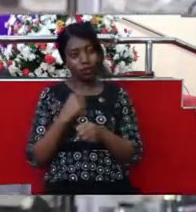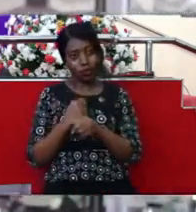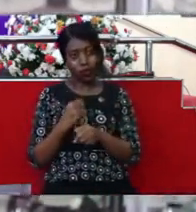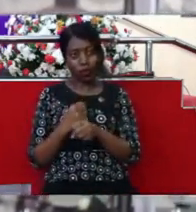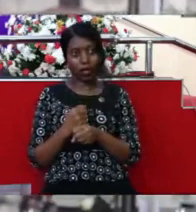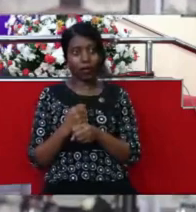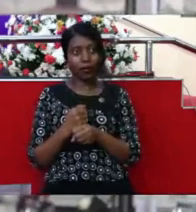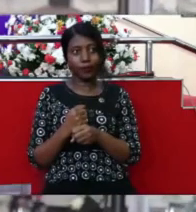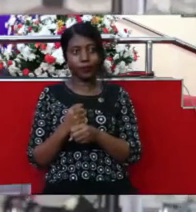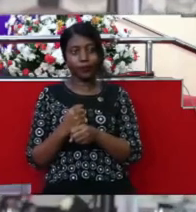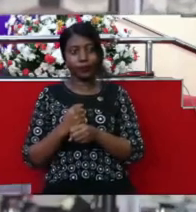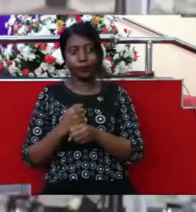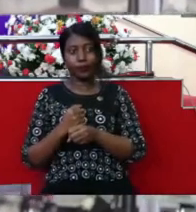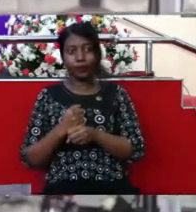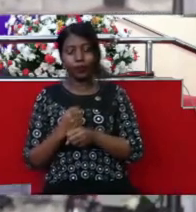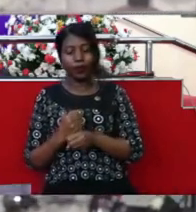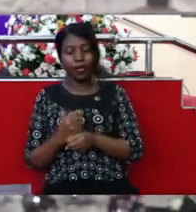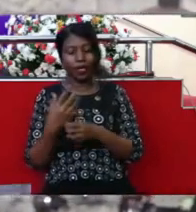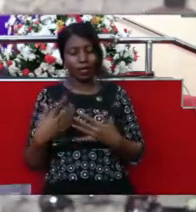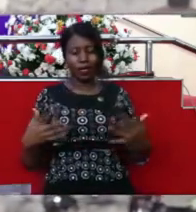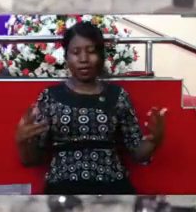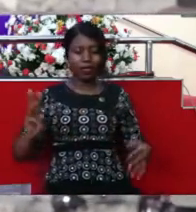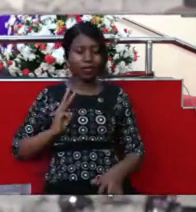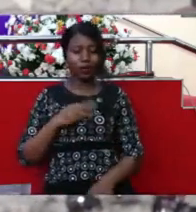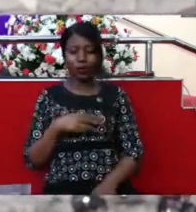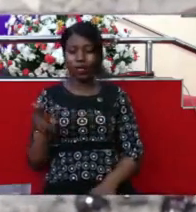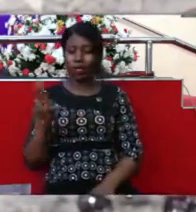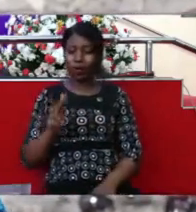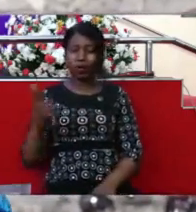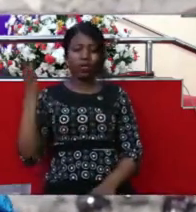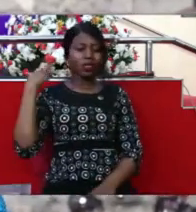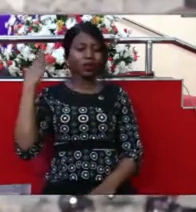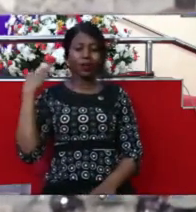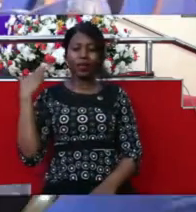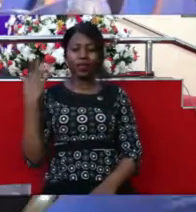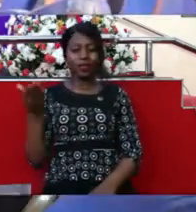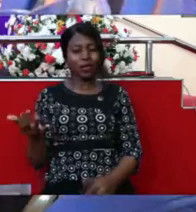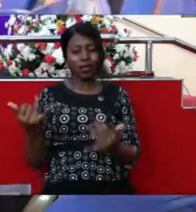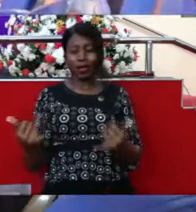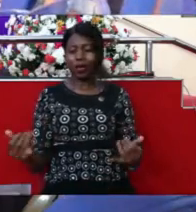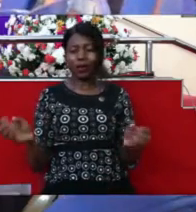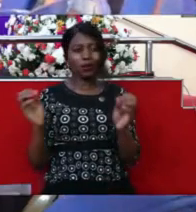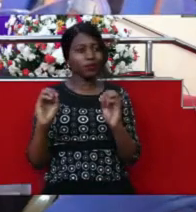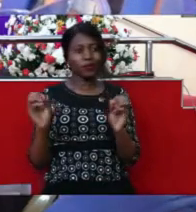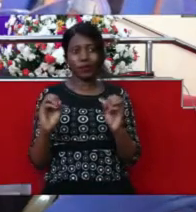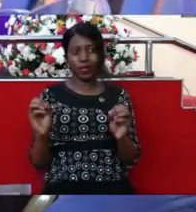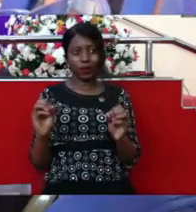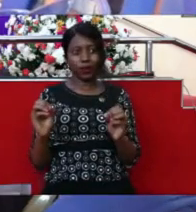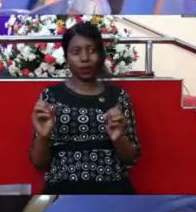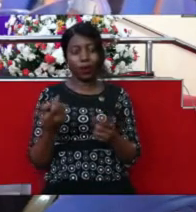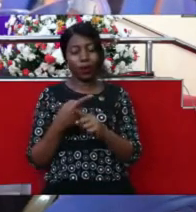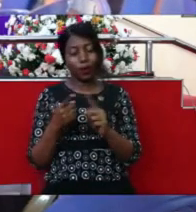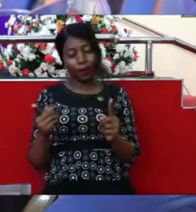we used to do crusades are no longer there. Zile drama ambazo tulikuwa tunatumia crusade haziko hapo tena. But still evangelism must be